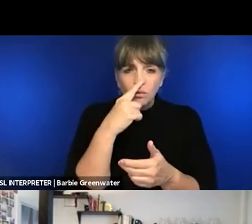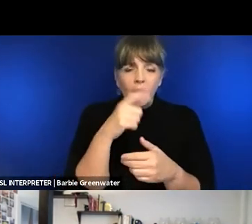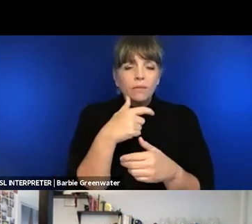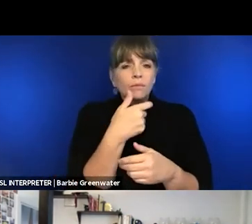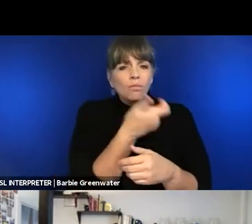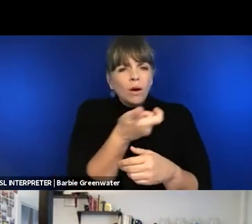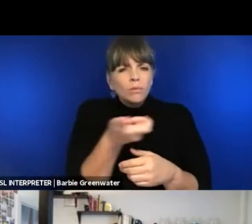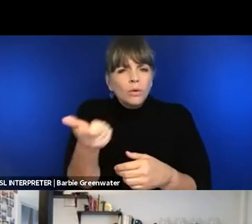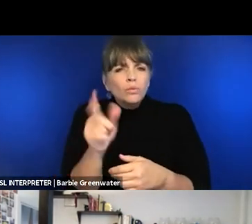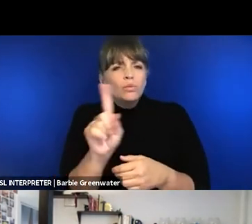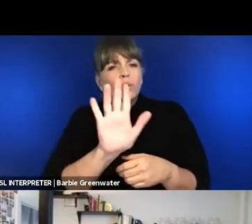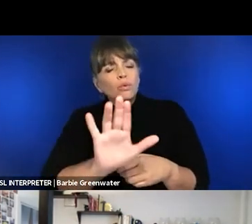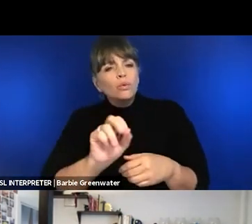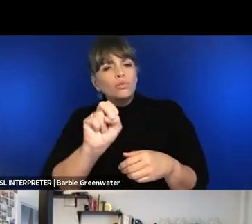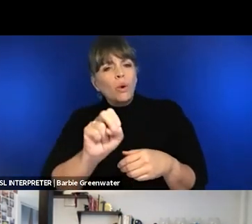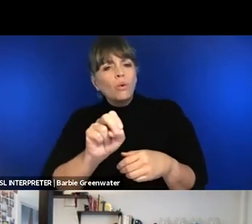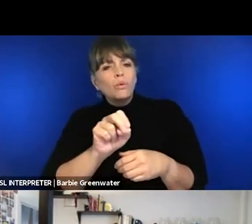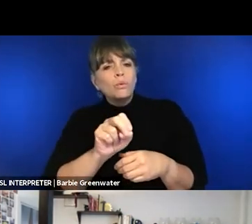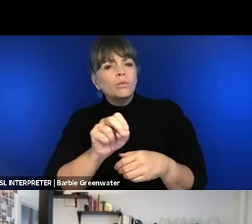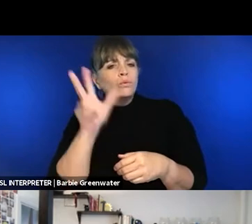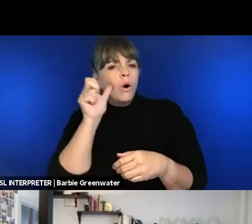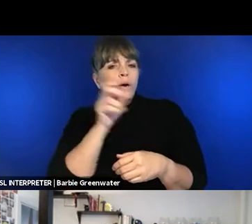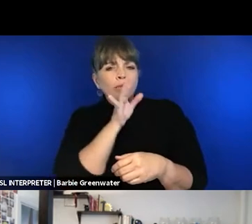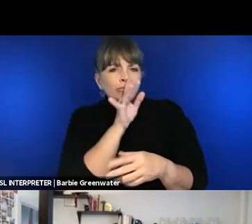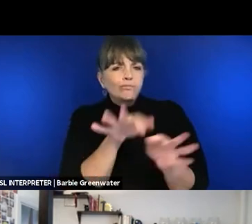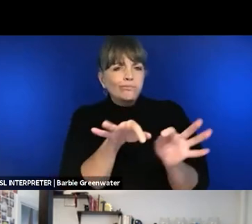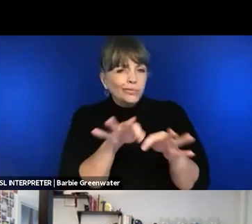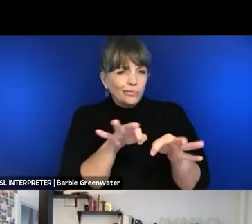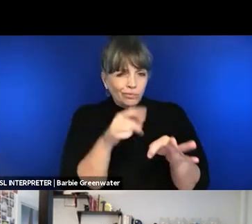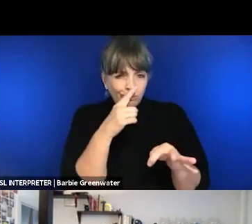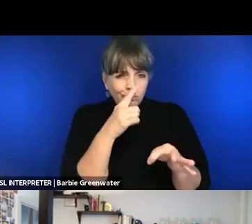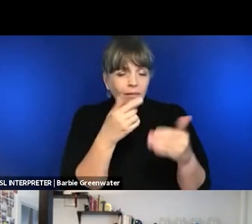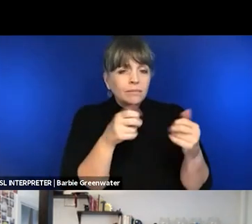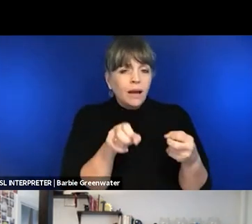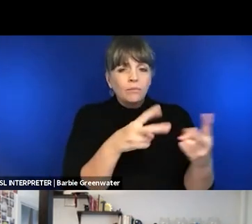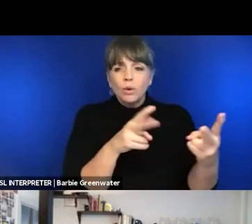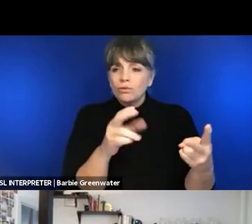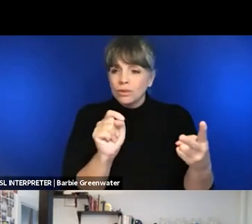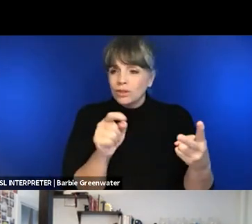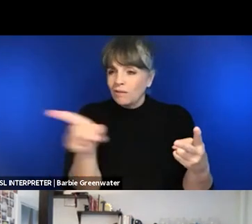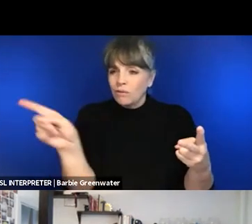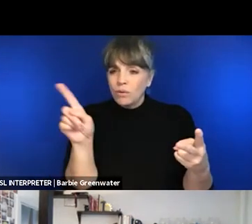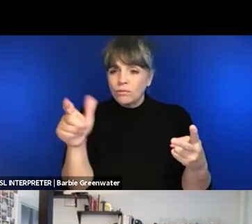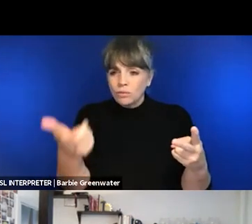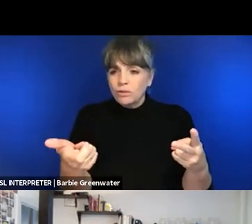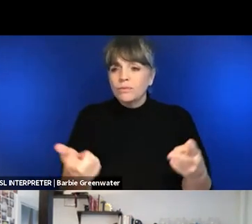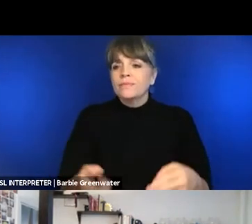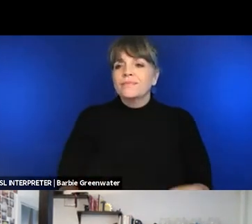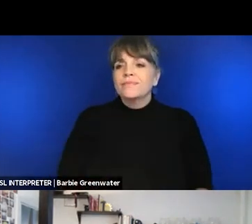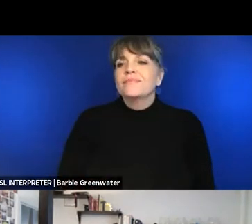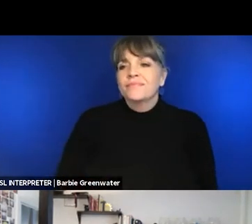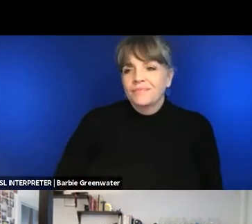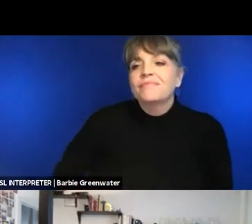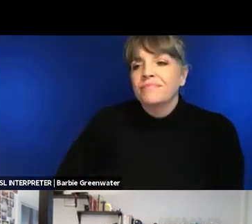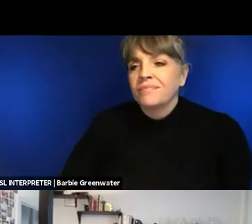some clips of your audio description, and somebody will hopefully post that in the chat for the rest of the group. Sure. So